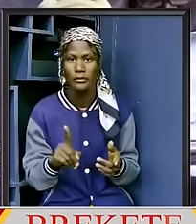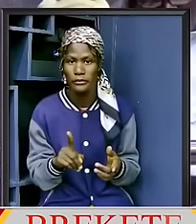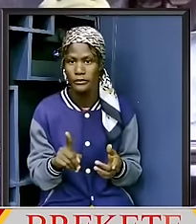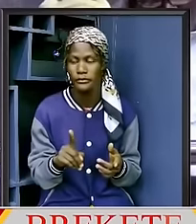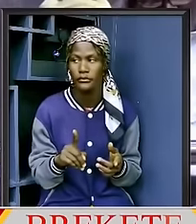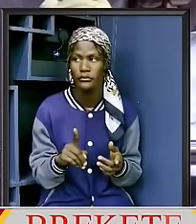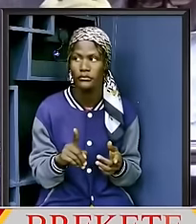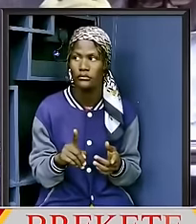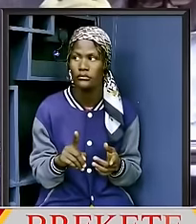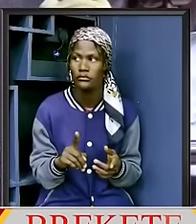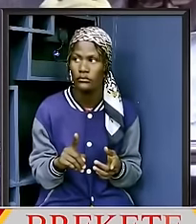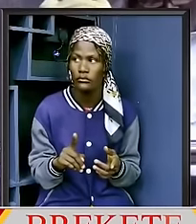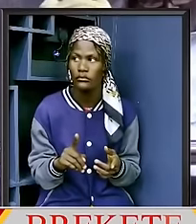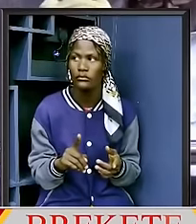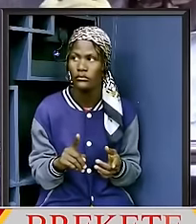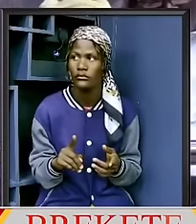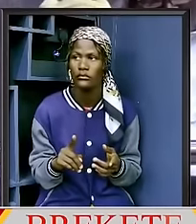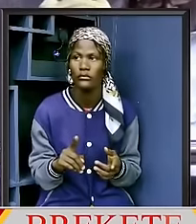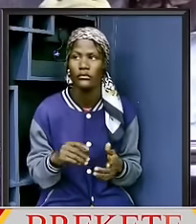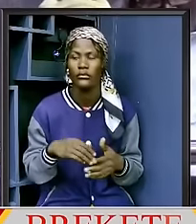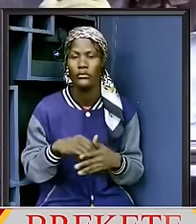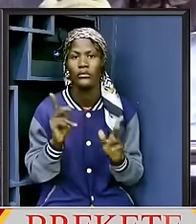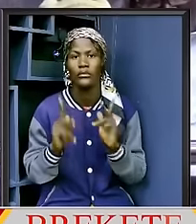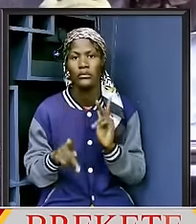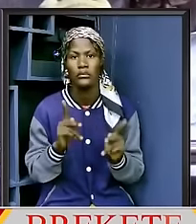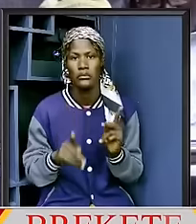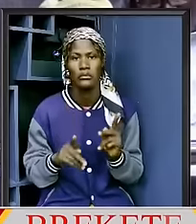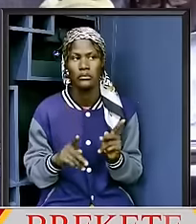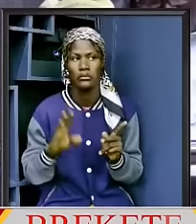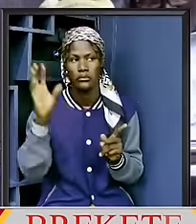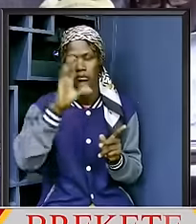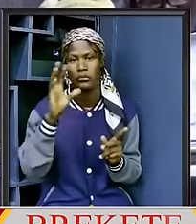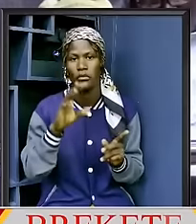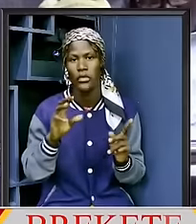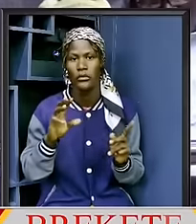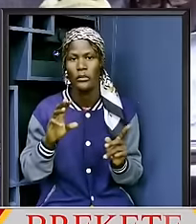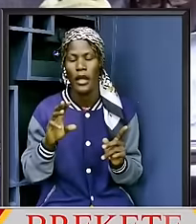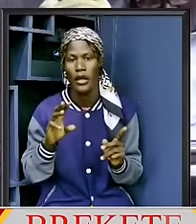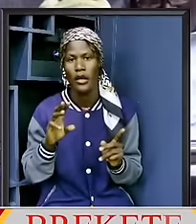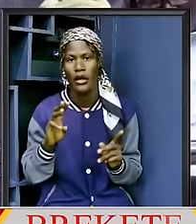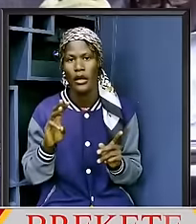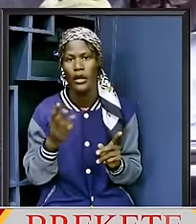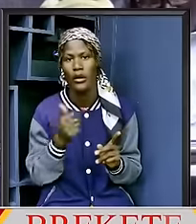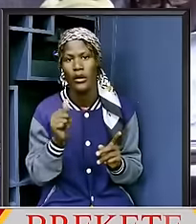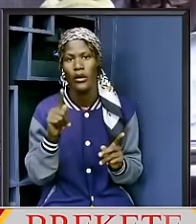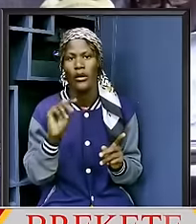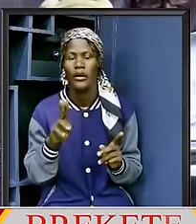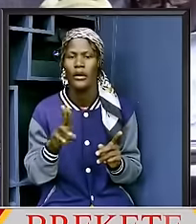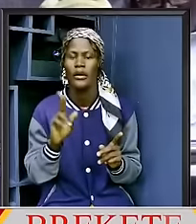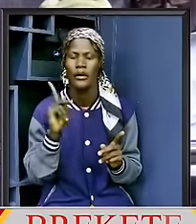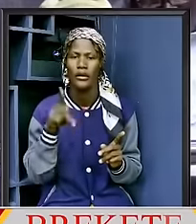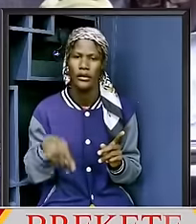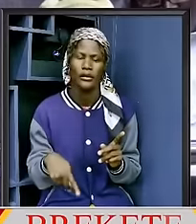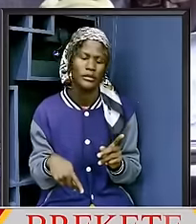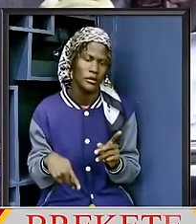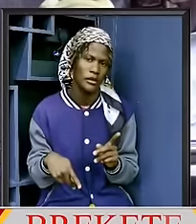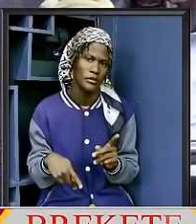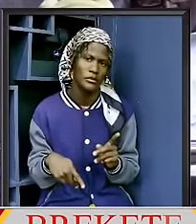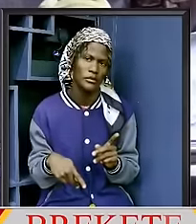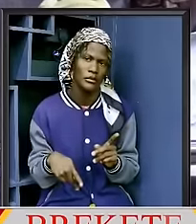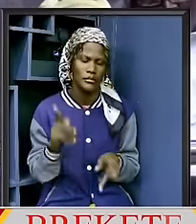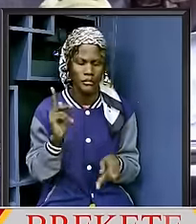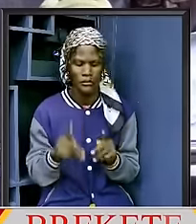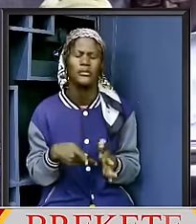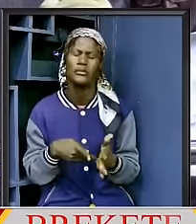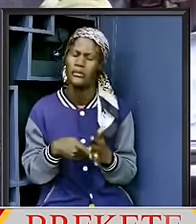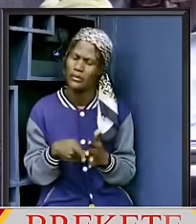said, some people showed me, even on my WhatsApp, I used to receive their. Because he said nobody is paying. I said, people are paying.